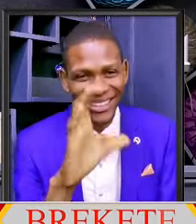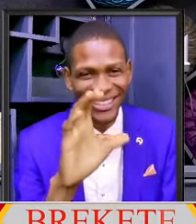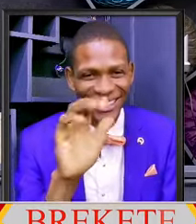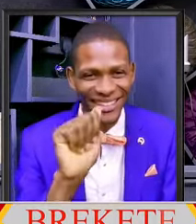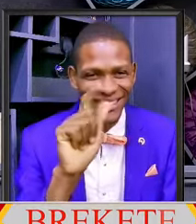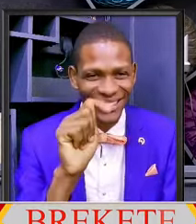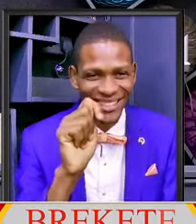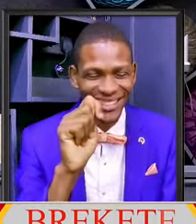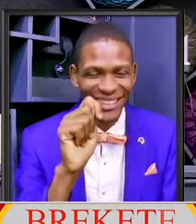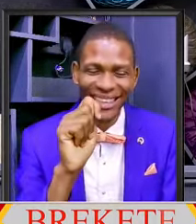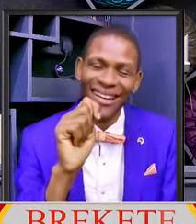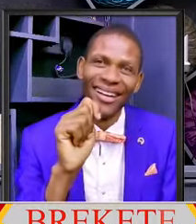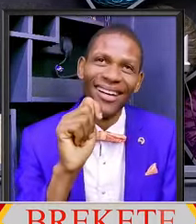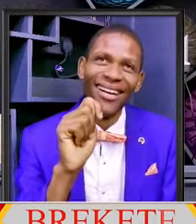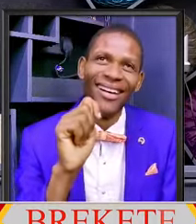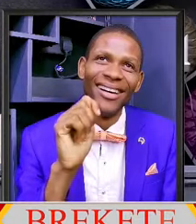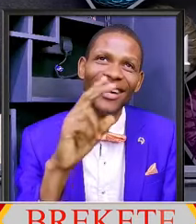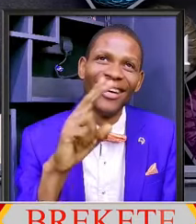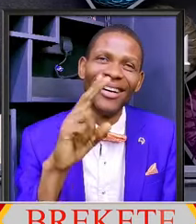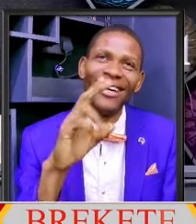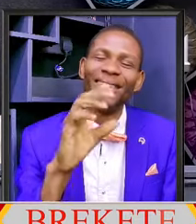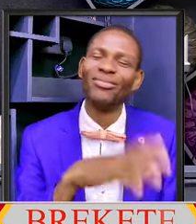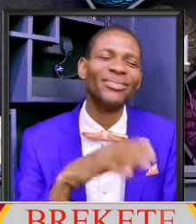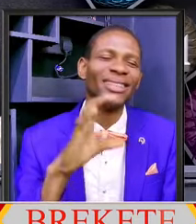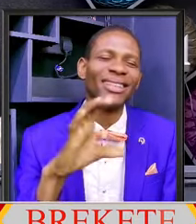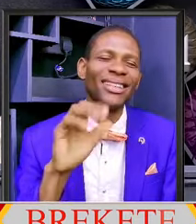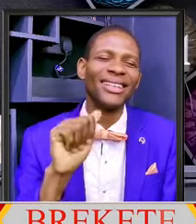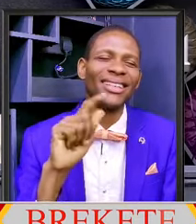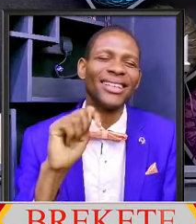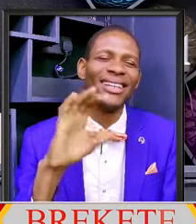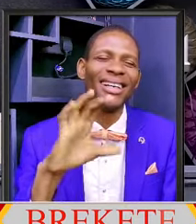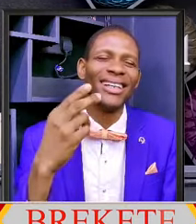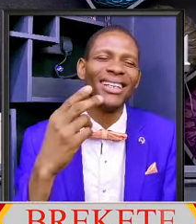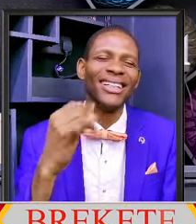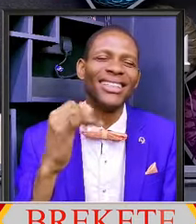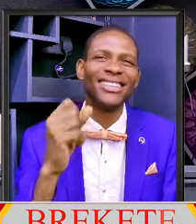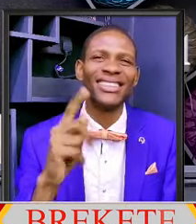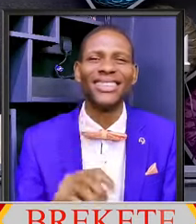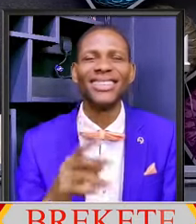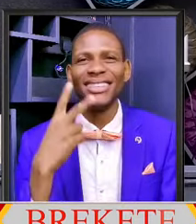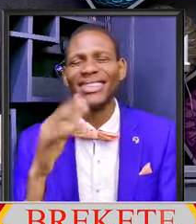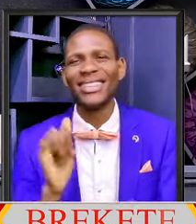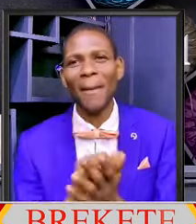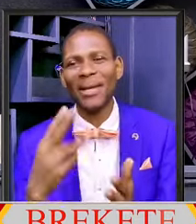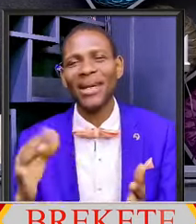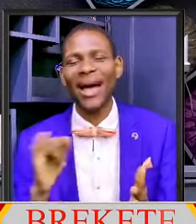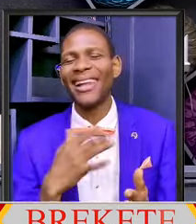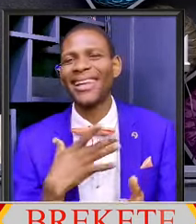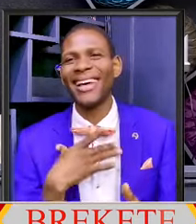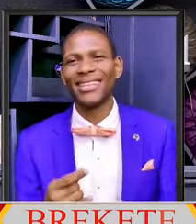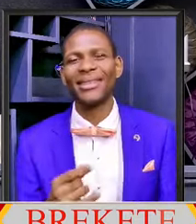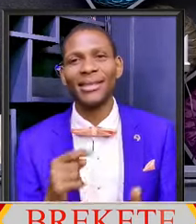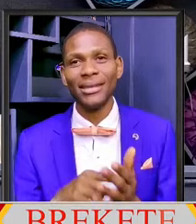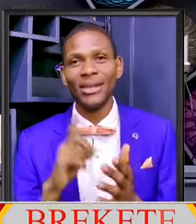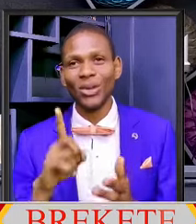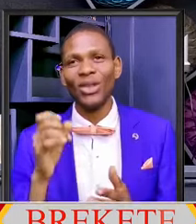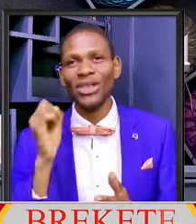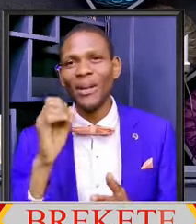1, 2, 3. Yeah. Hi. Oh, I like this material. See her for my body. This one? No, she don't go catch her.